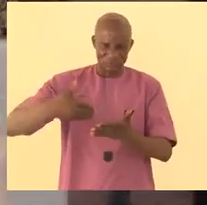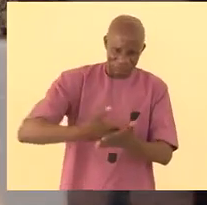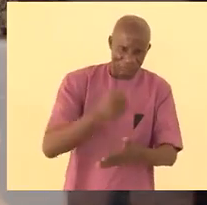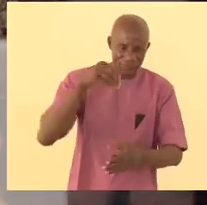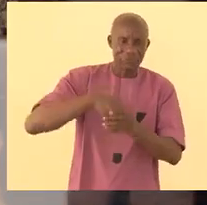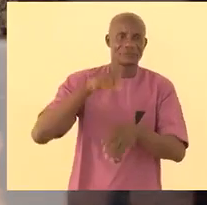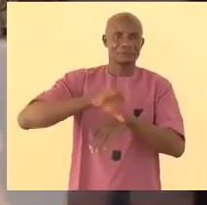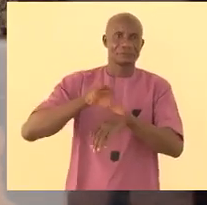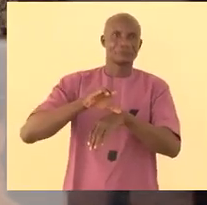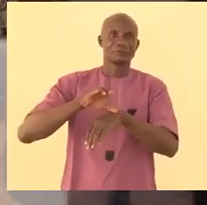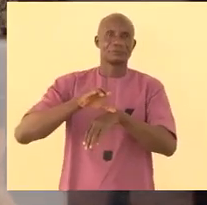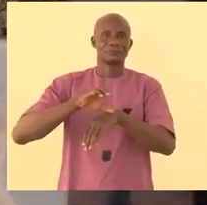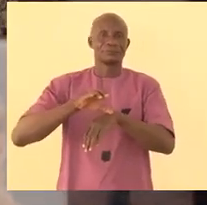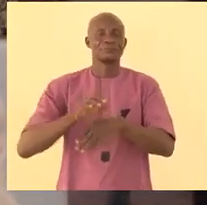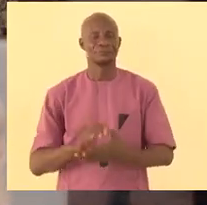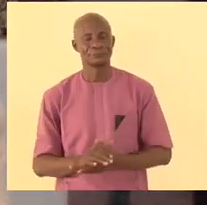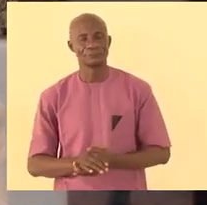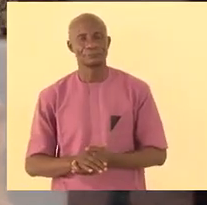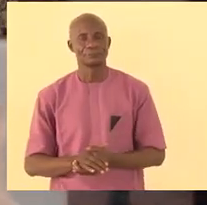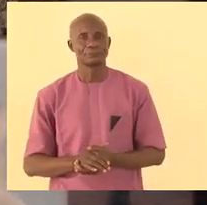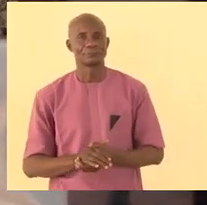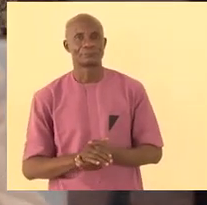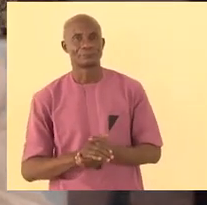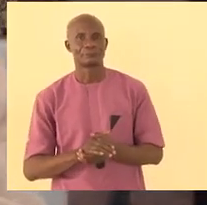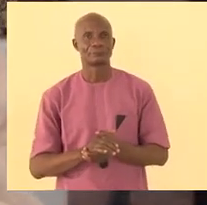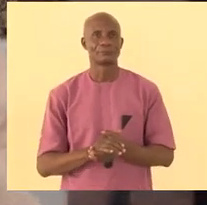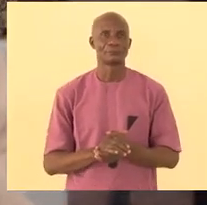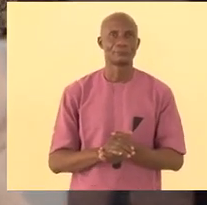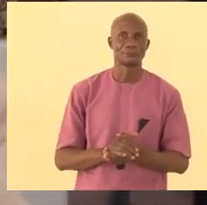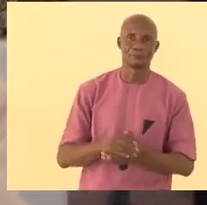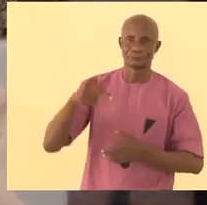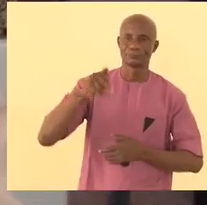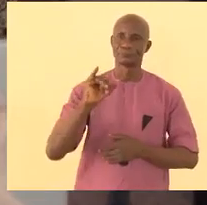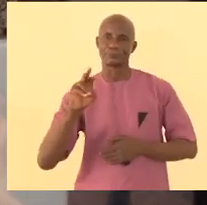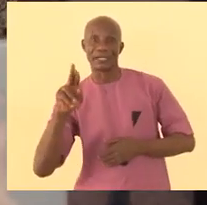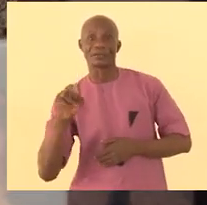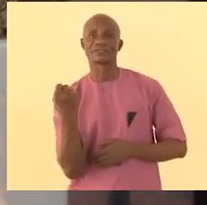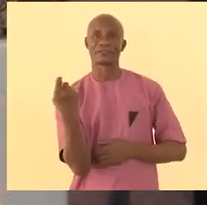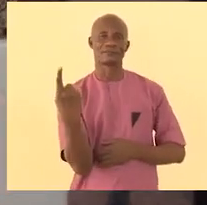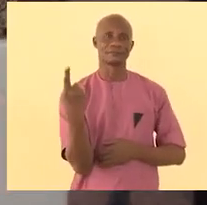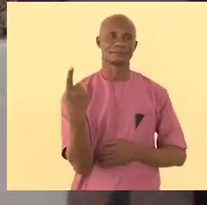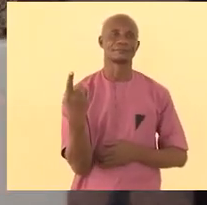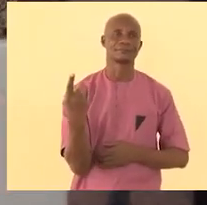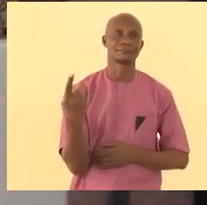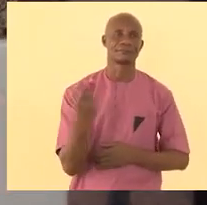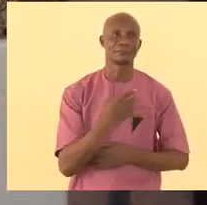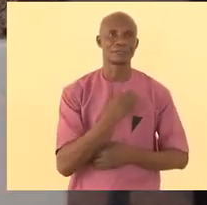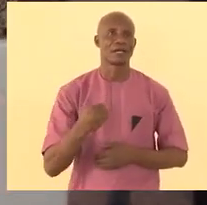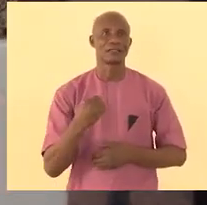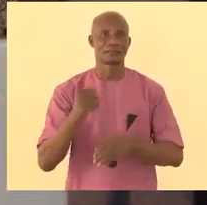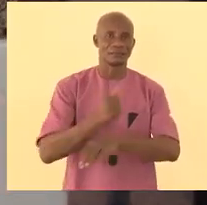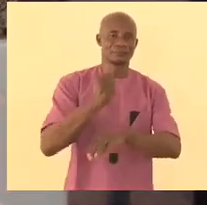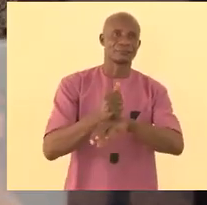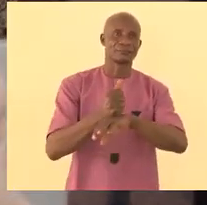in the church, below 100 years old, by Pope Pius XI. And